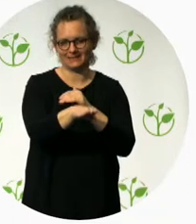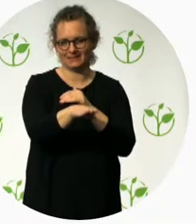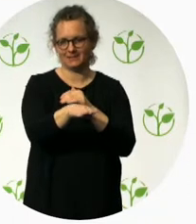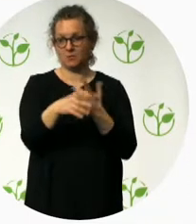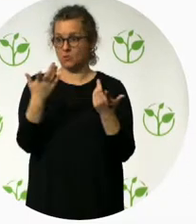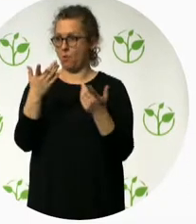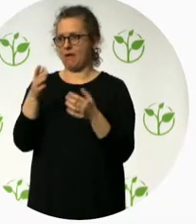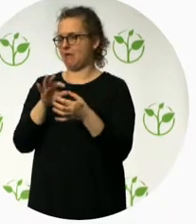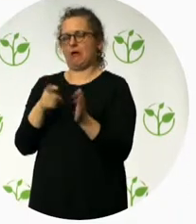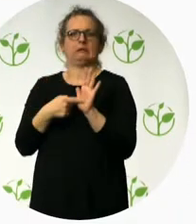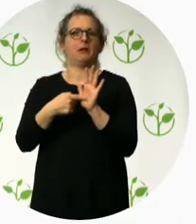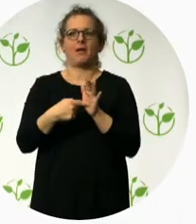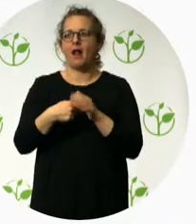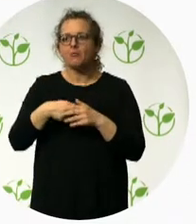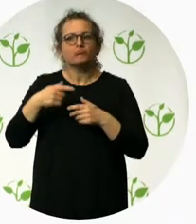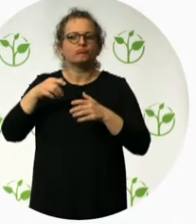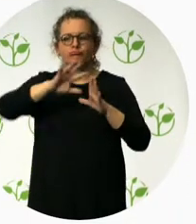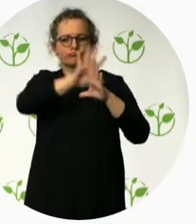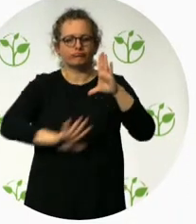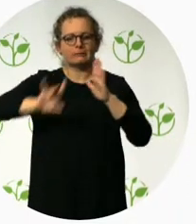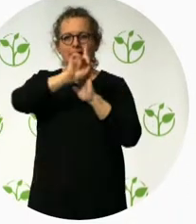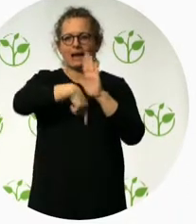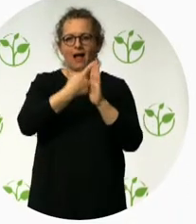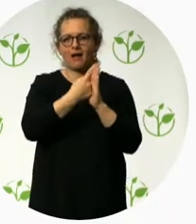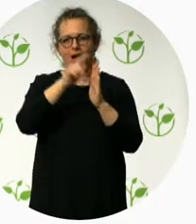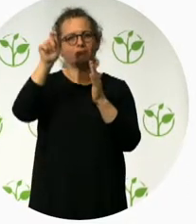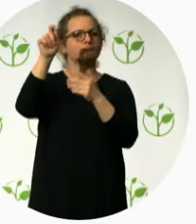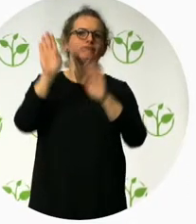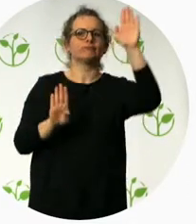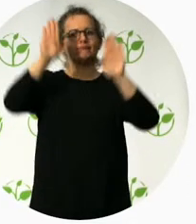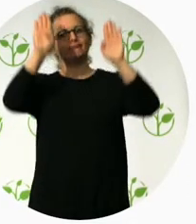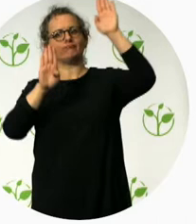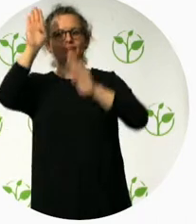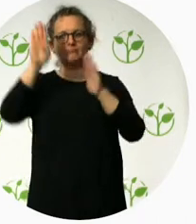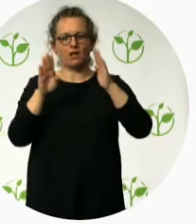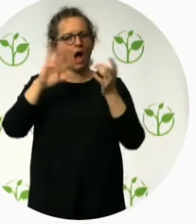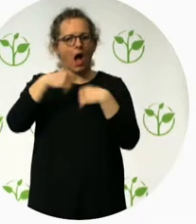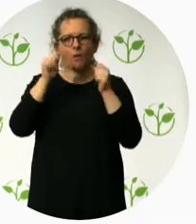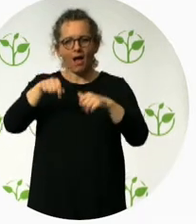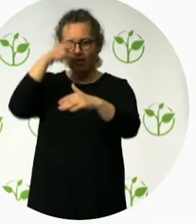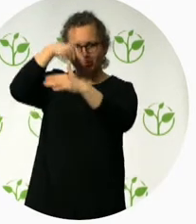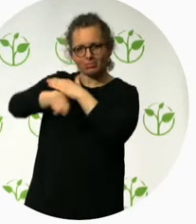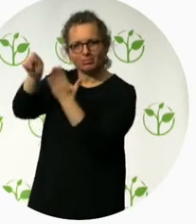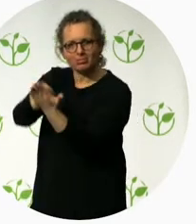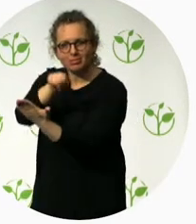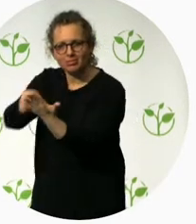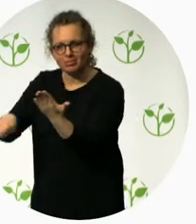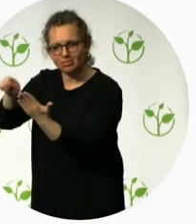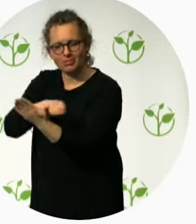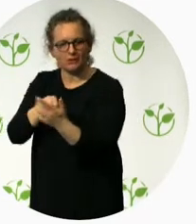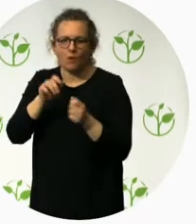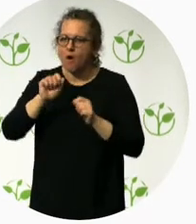always wanted to make sure people with disabilities had access to the entire electoral process, not only to voting, but also